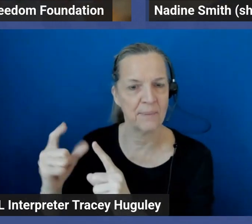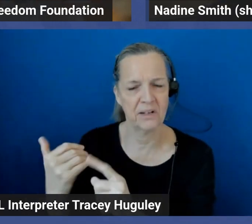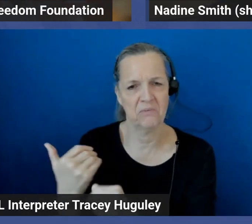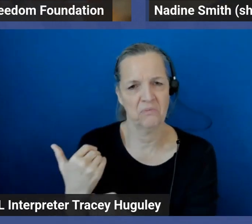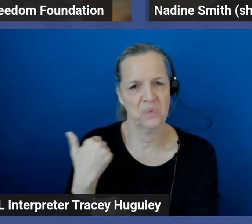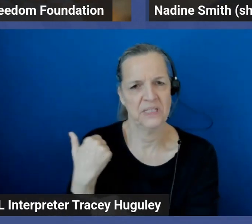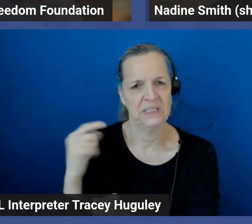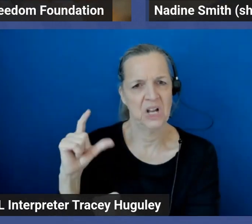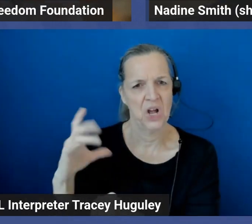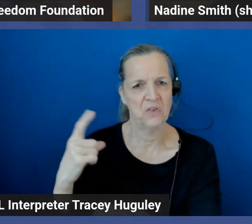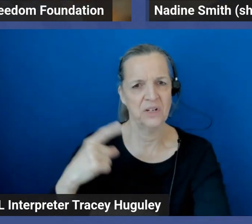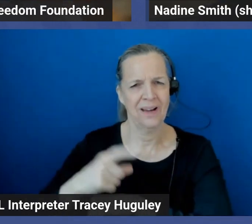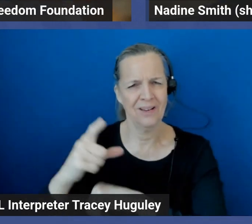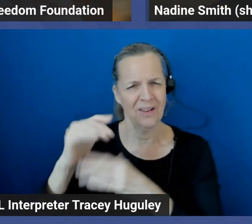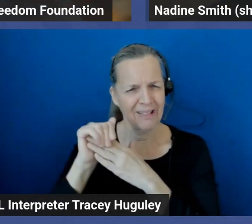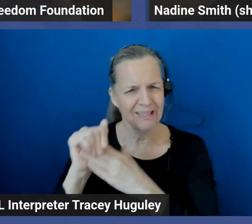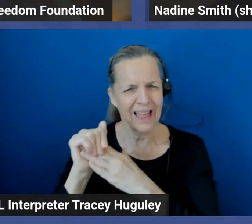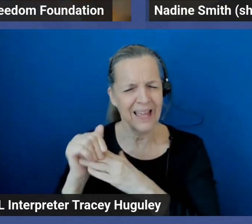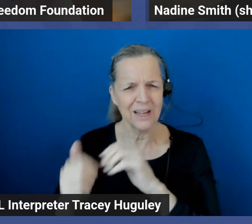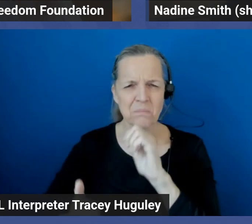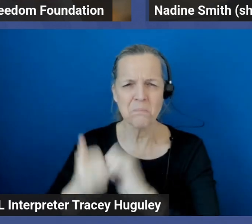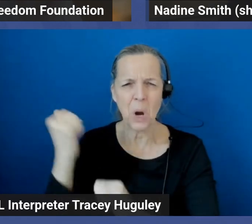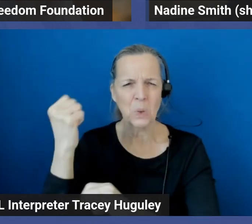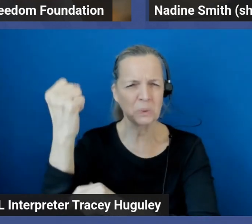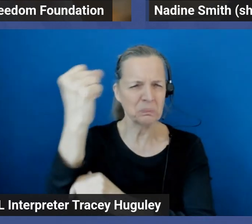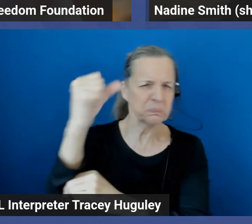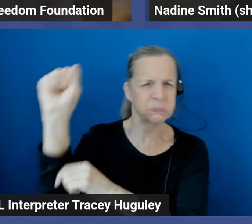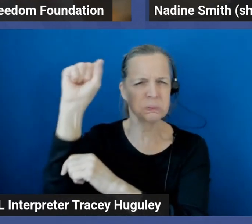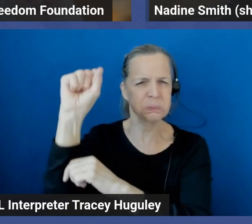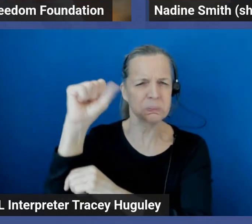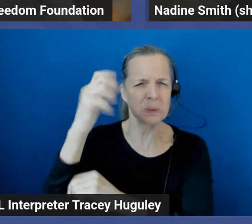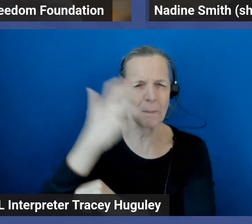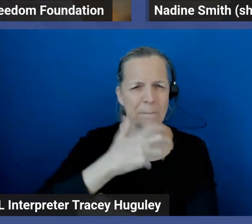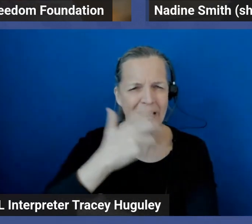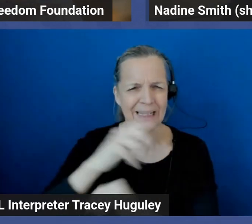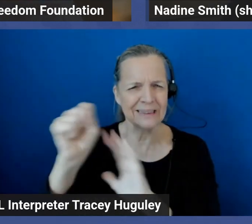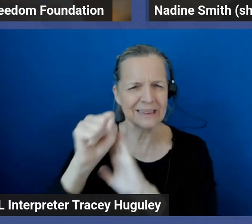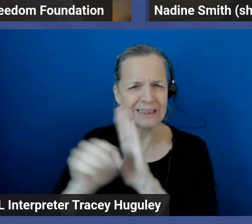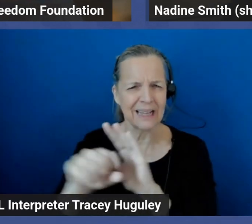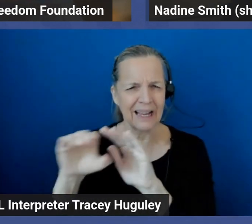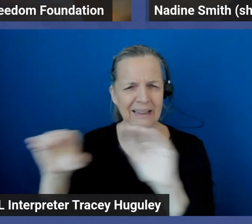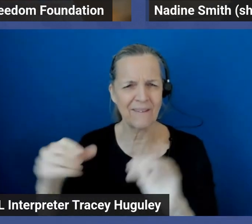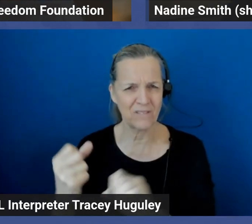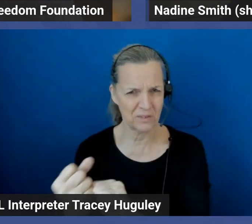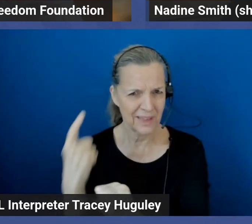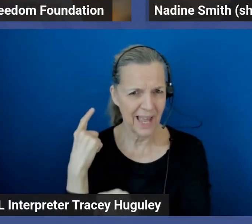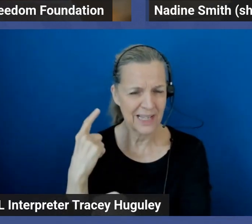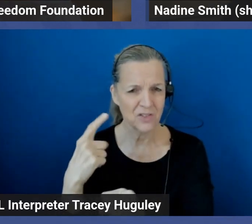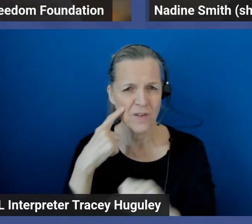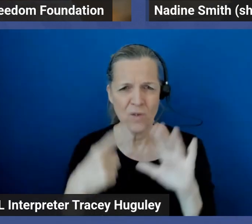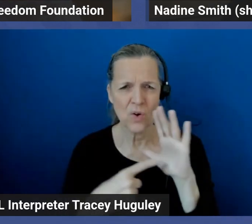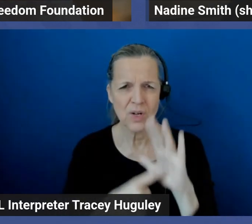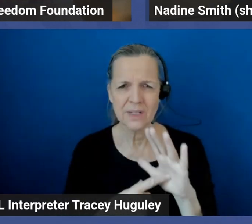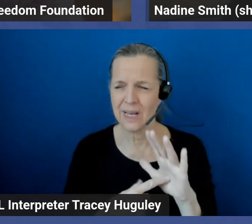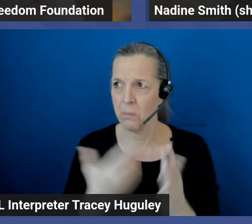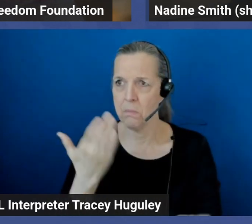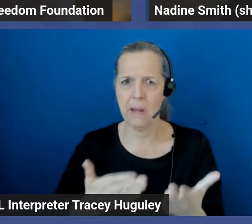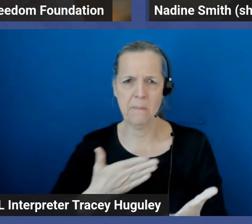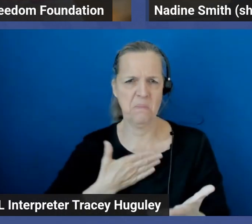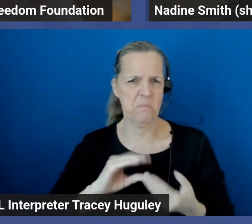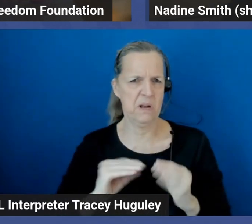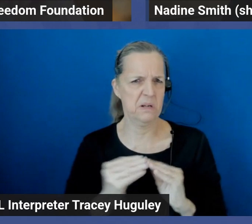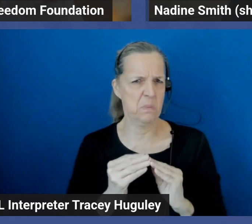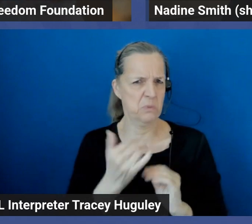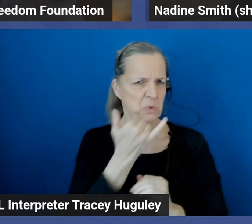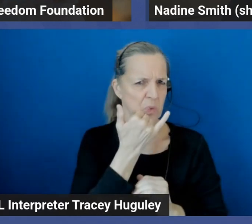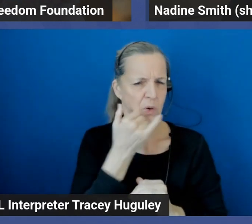the most amazing resistance at the state level. I know last year, I might have my numbers wrong, but